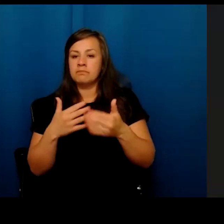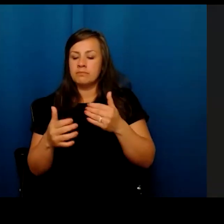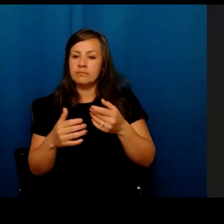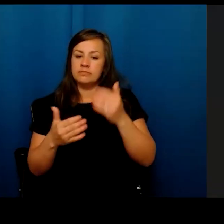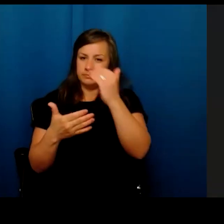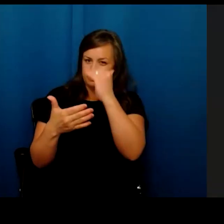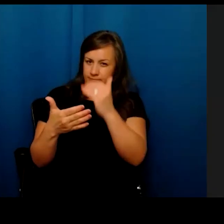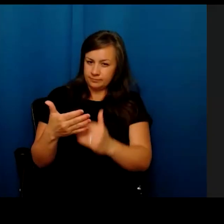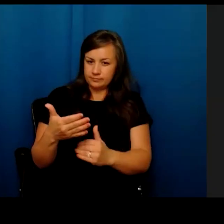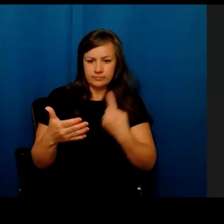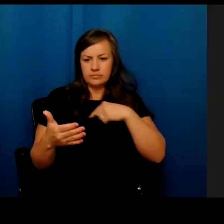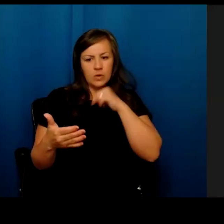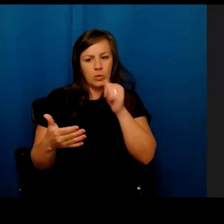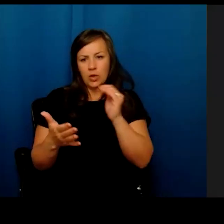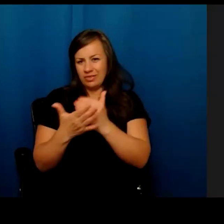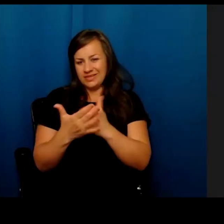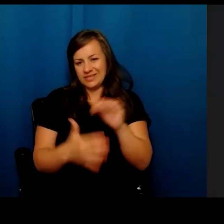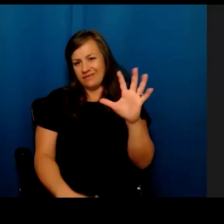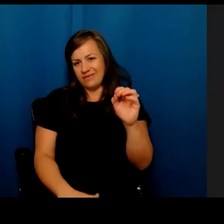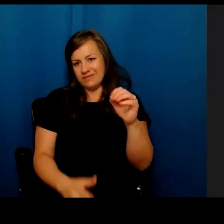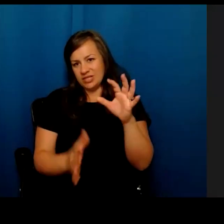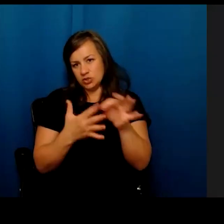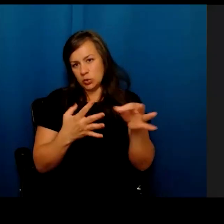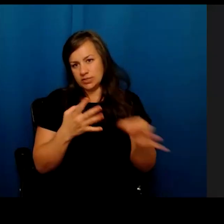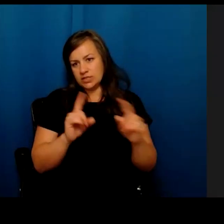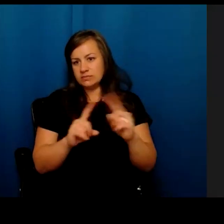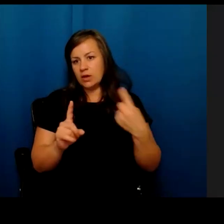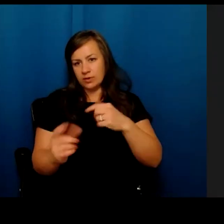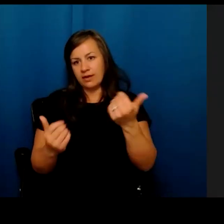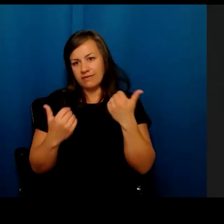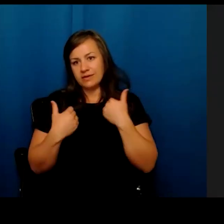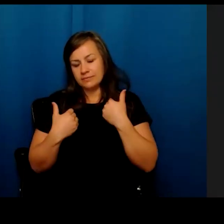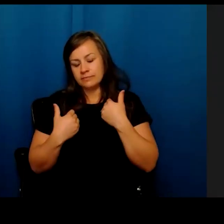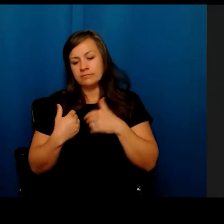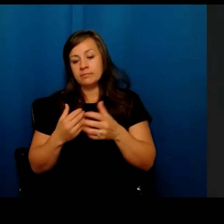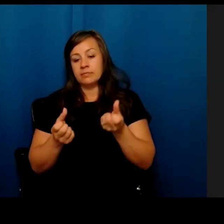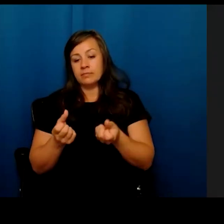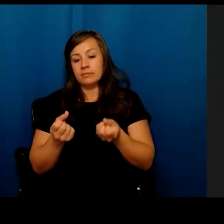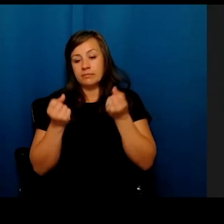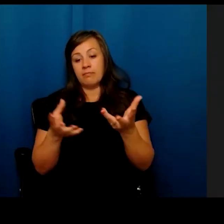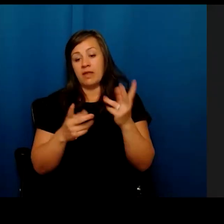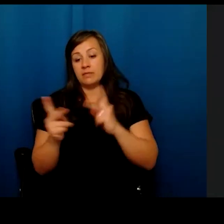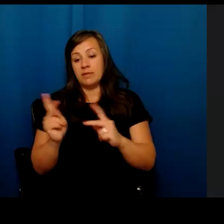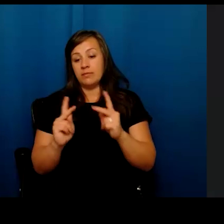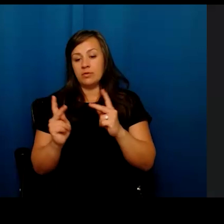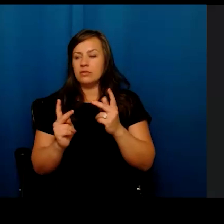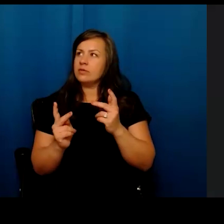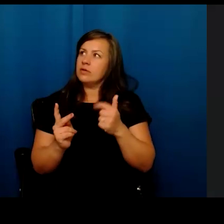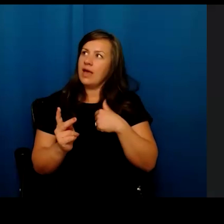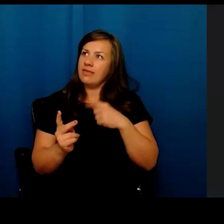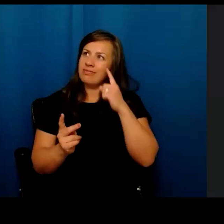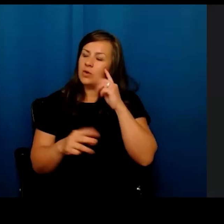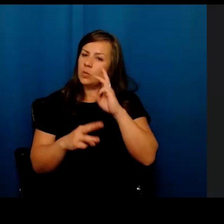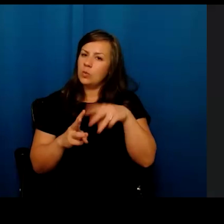list 50 choices underneath that. And so for a lot of people, it will apply to, I want to say it's world